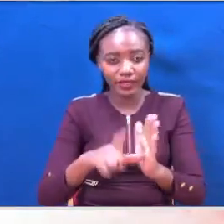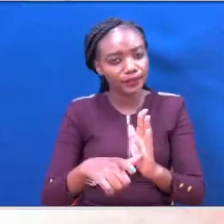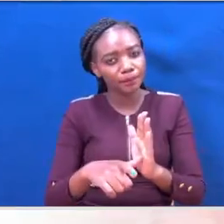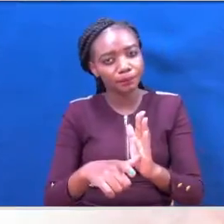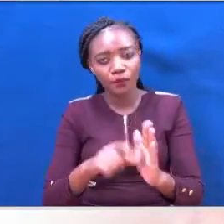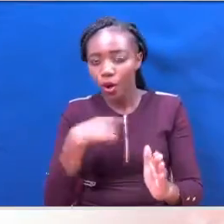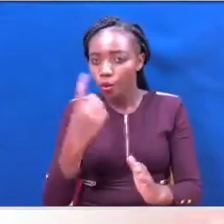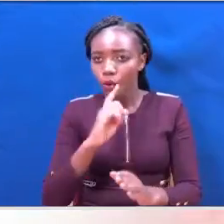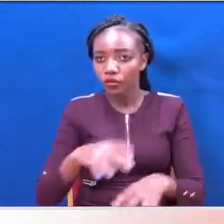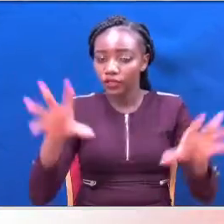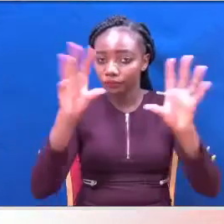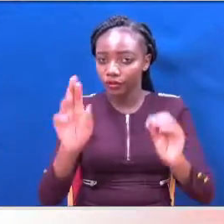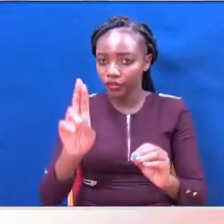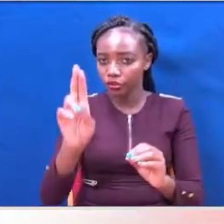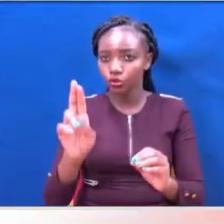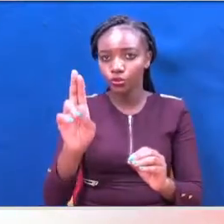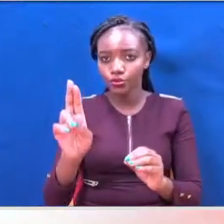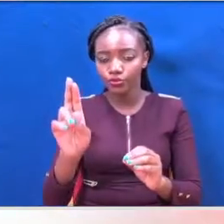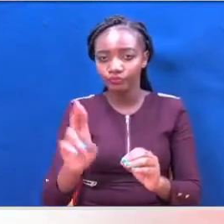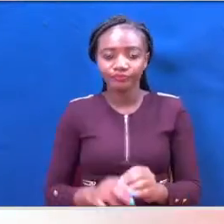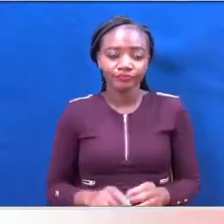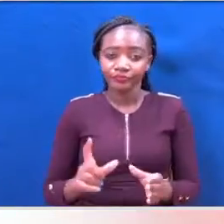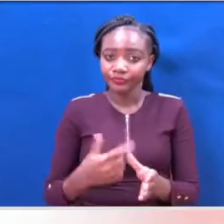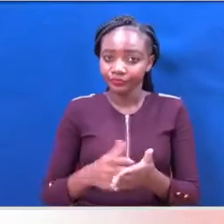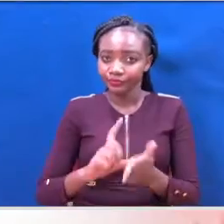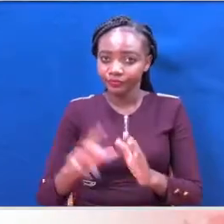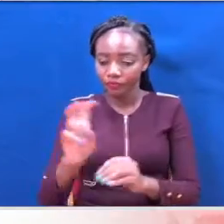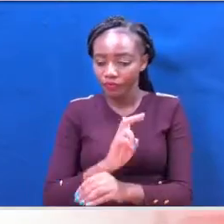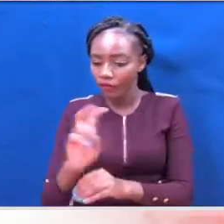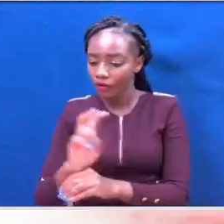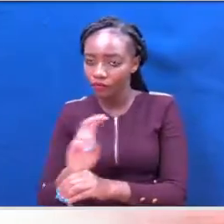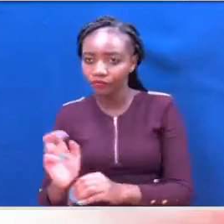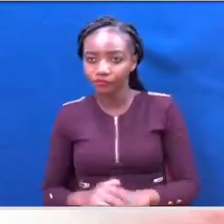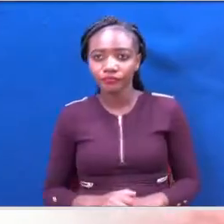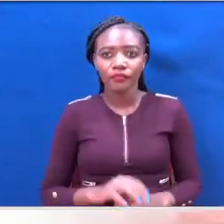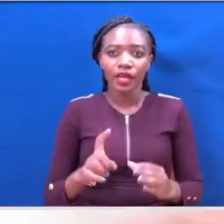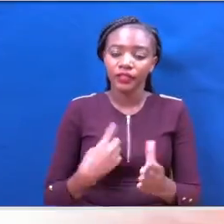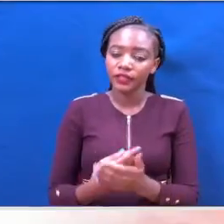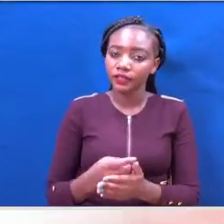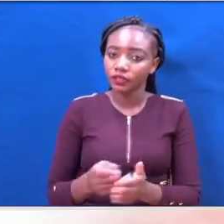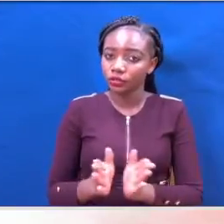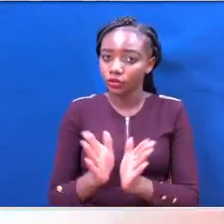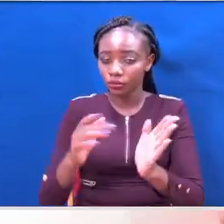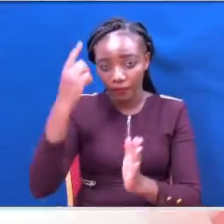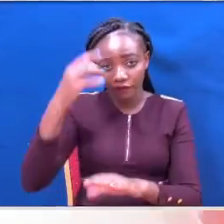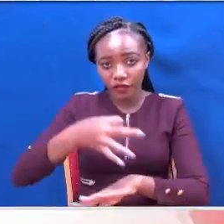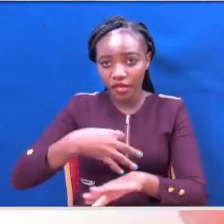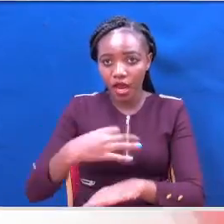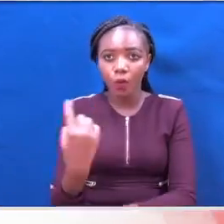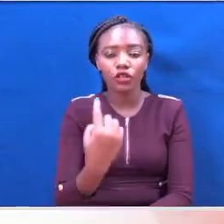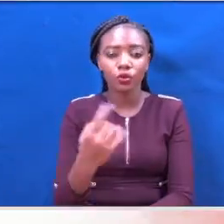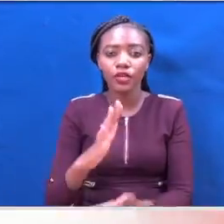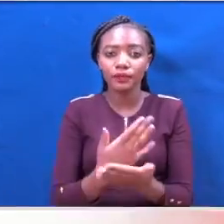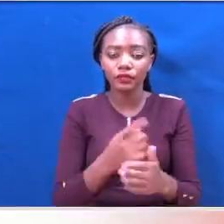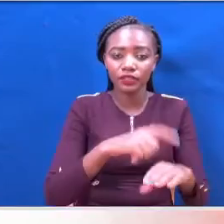Uhuru Kenyatta and his handshake partner Raila Odinga on 1st April, the terminus was opened for just 3 hours between